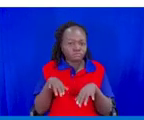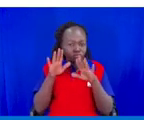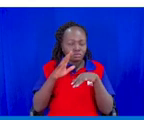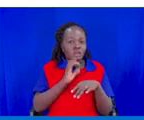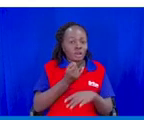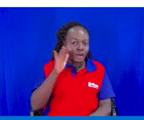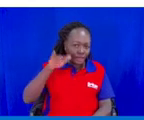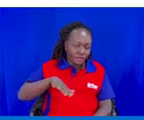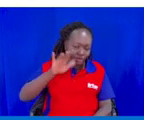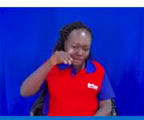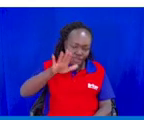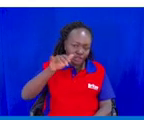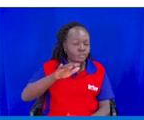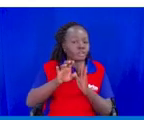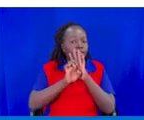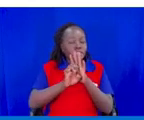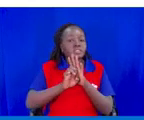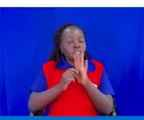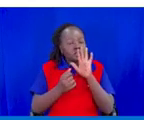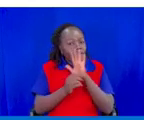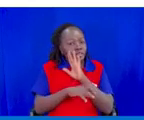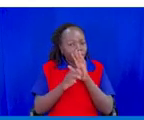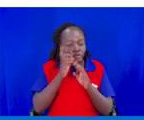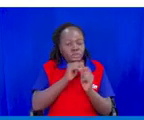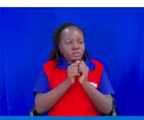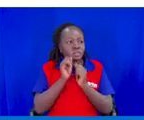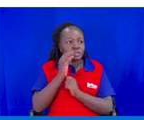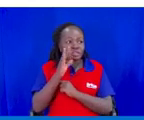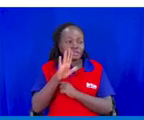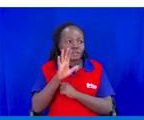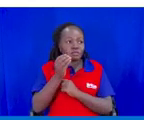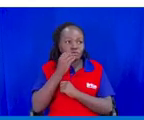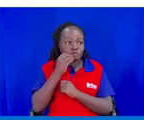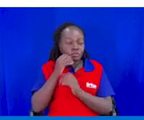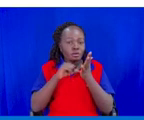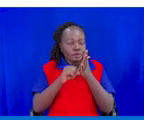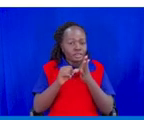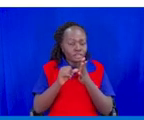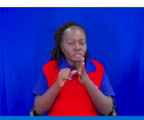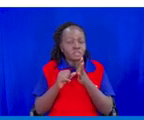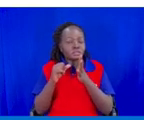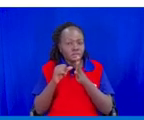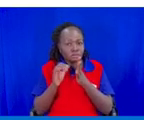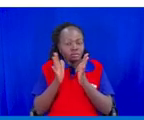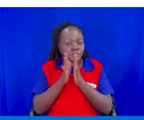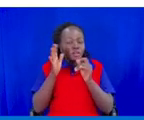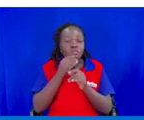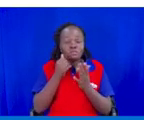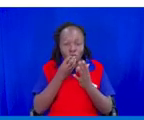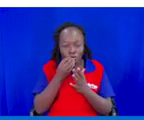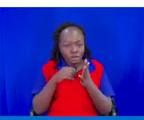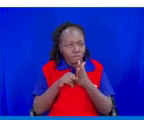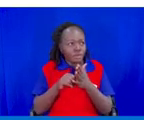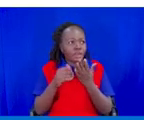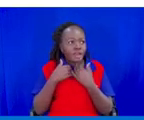inflation is explained by about 35%, food prices explain about 35% of our inflation. and the food prices